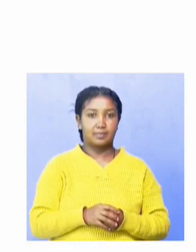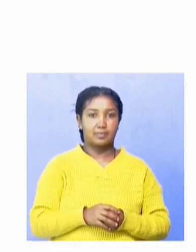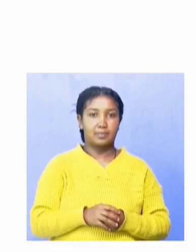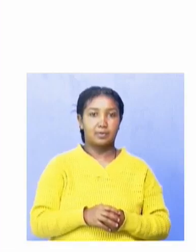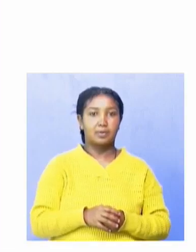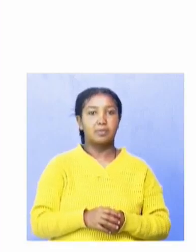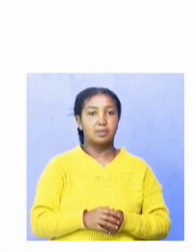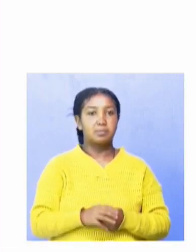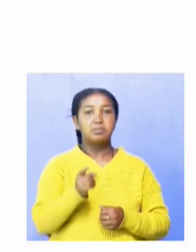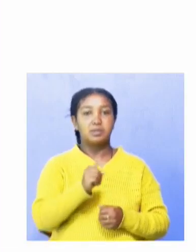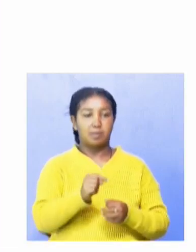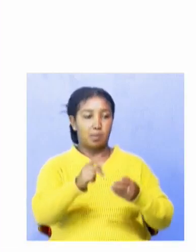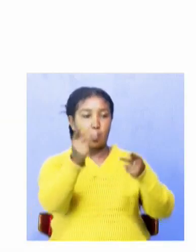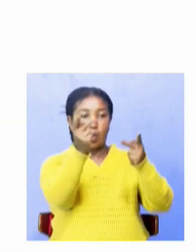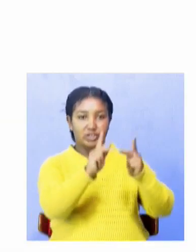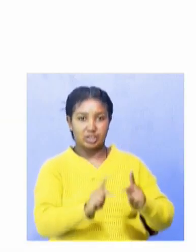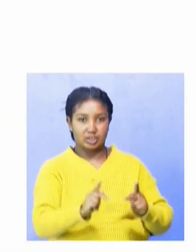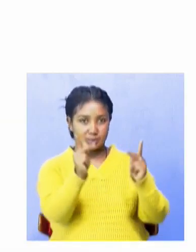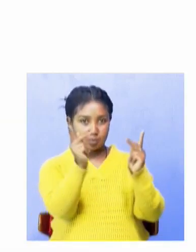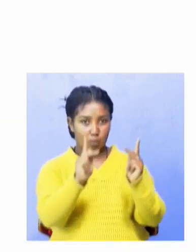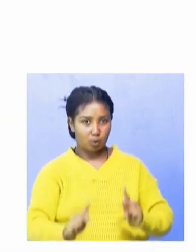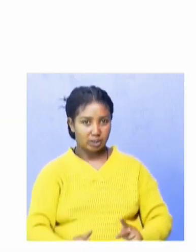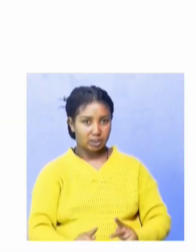the project.